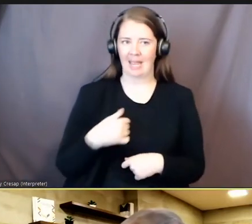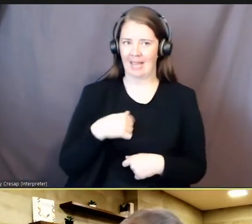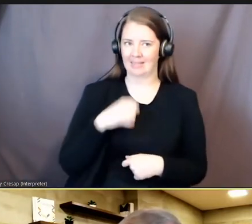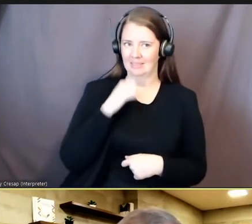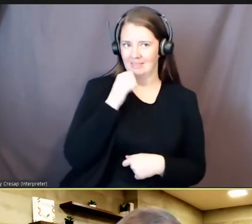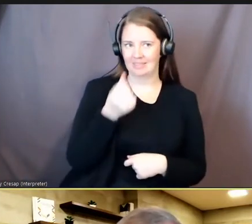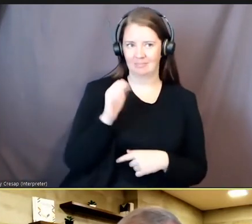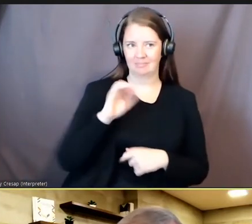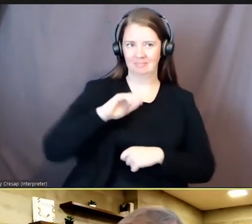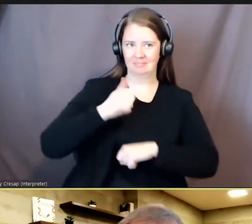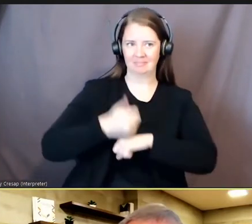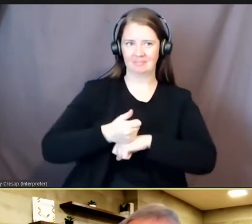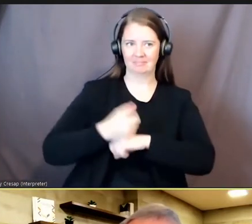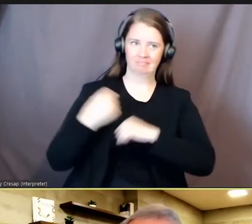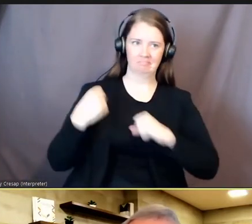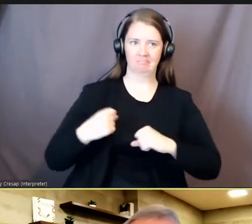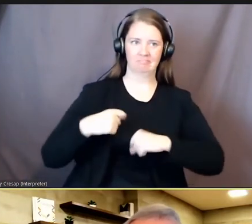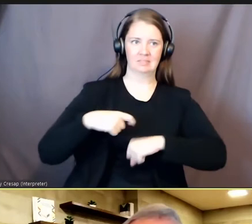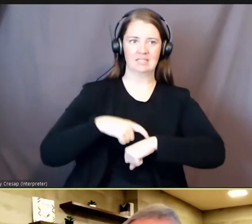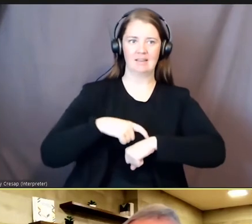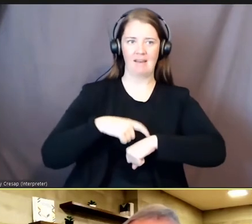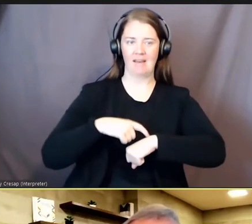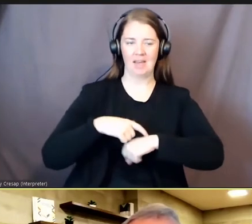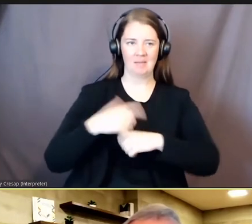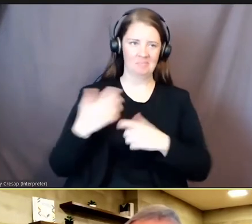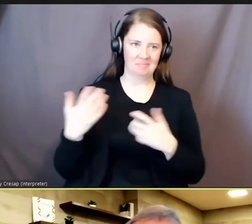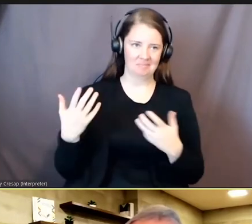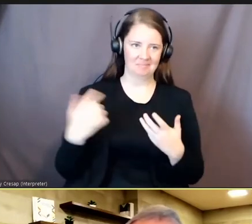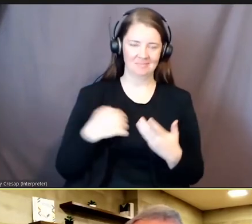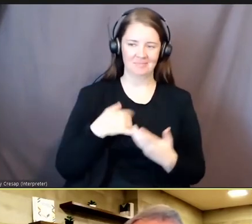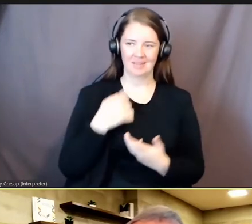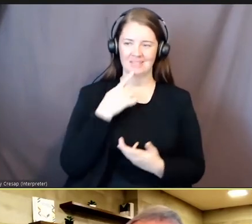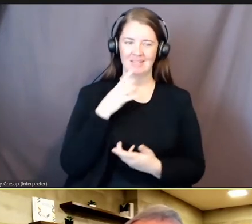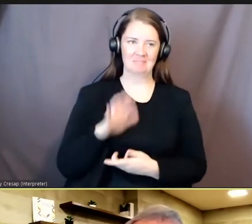I didn't really set a firm time. I just said, okay.